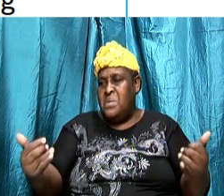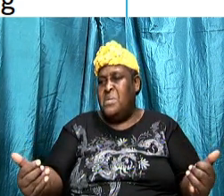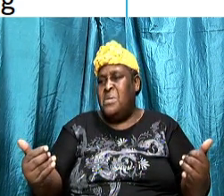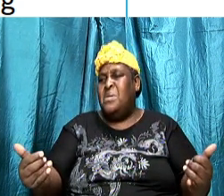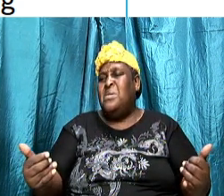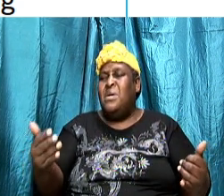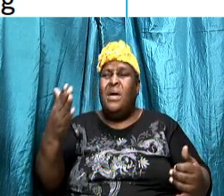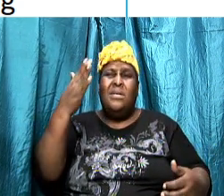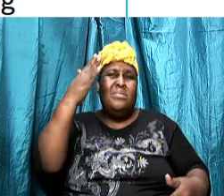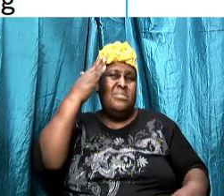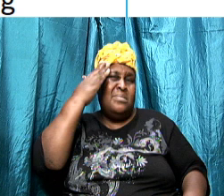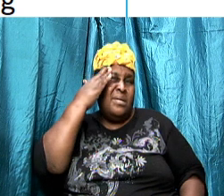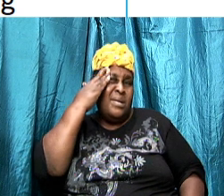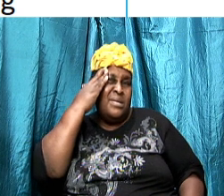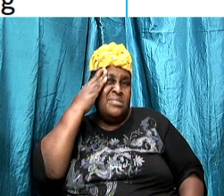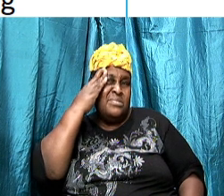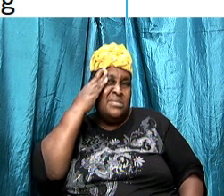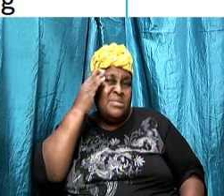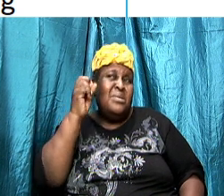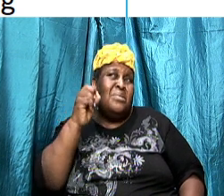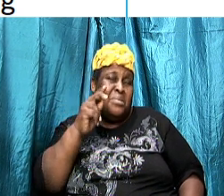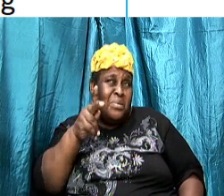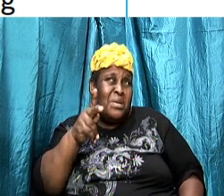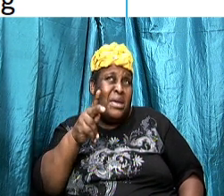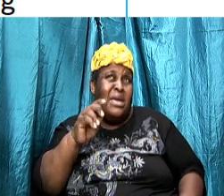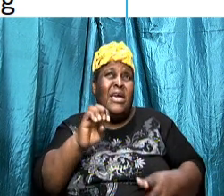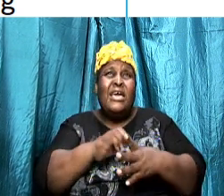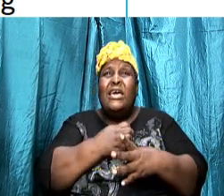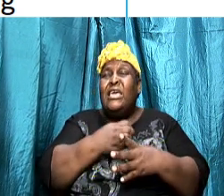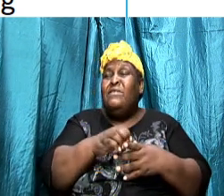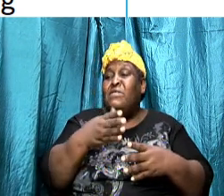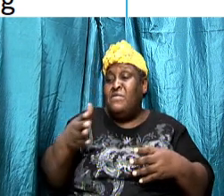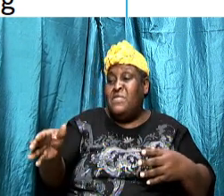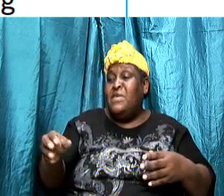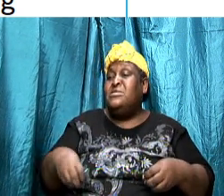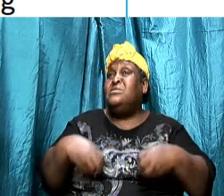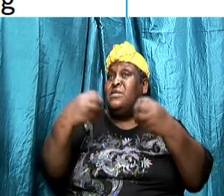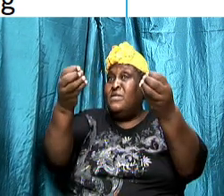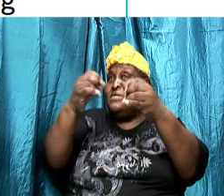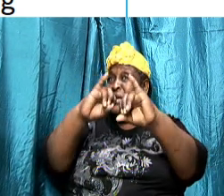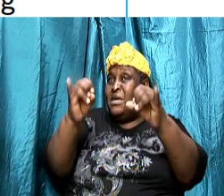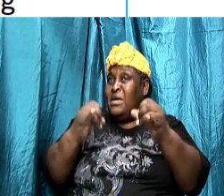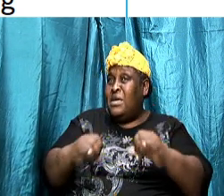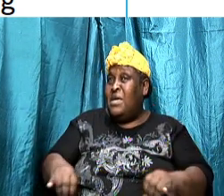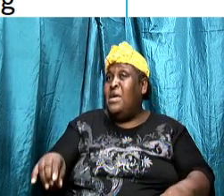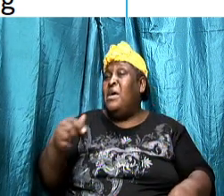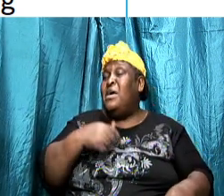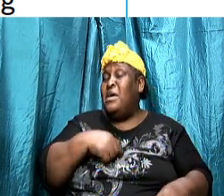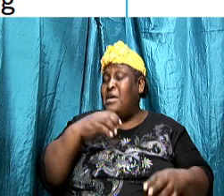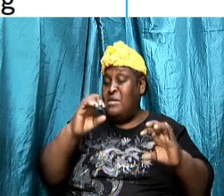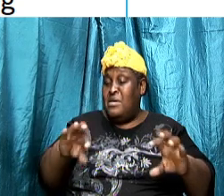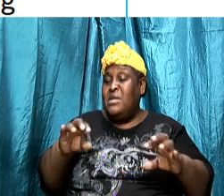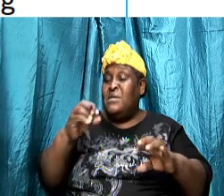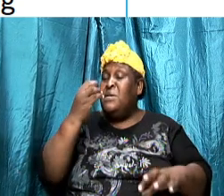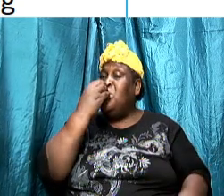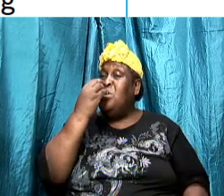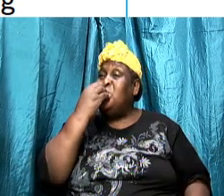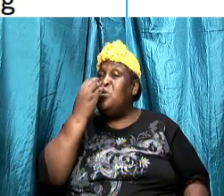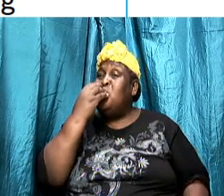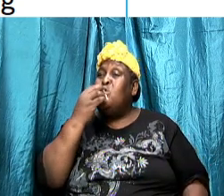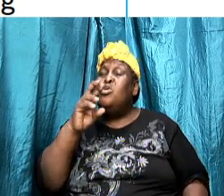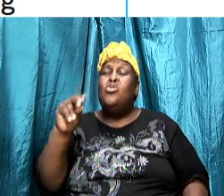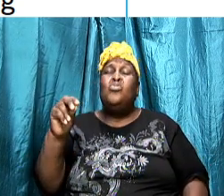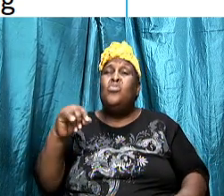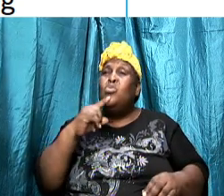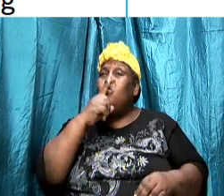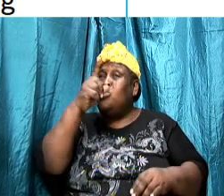their knowledge would say that, okay, even if the thing is offered to idols, I can eat it because there is no true idols. Fine.